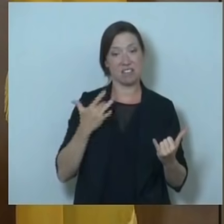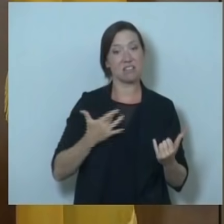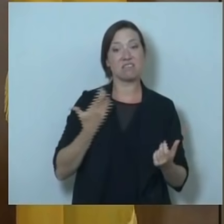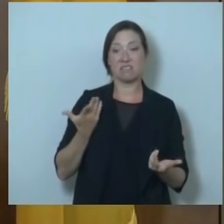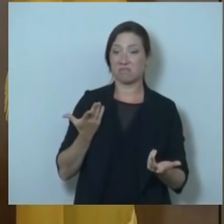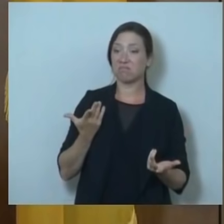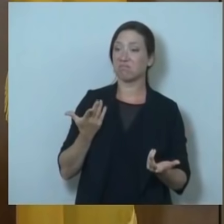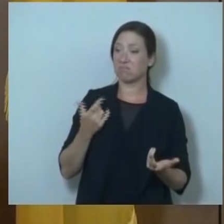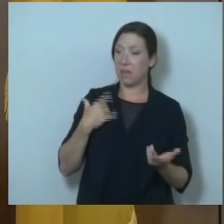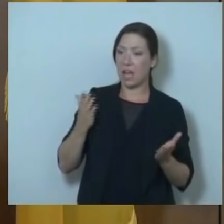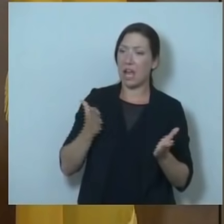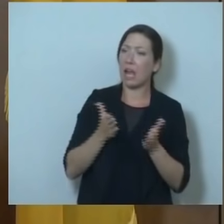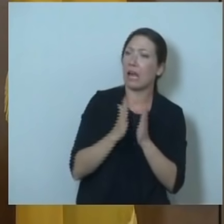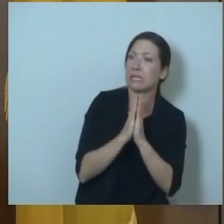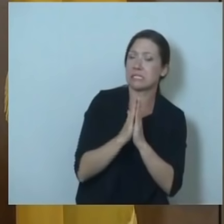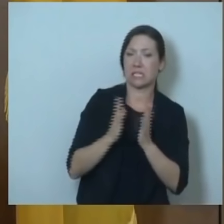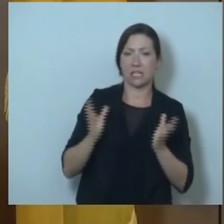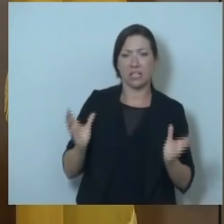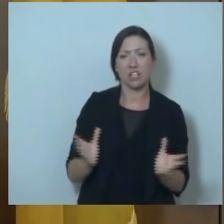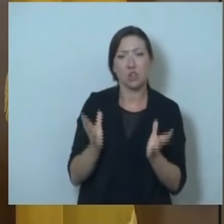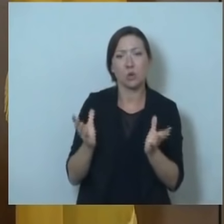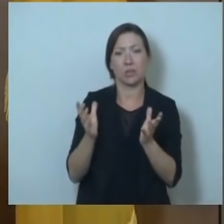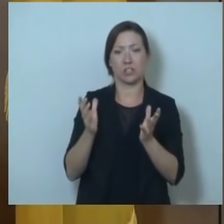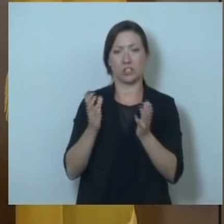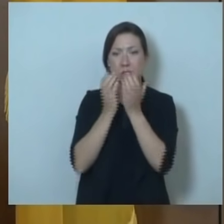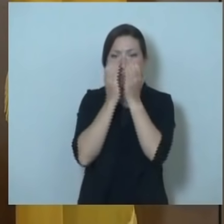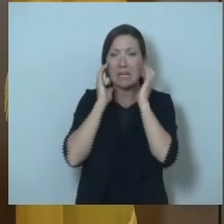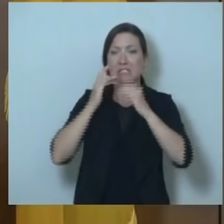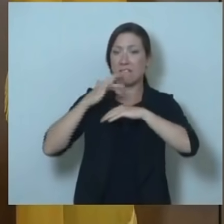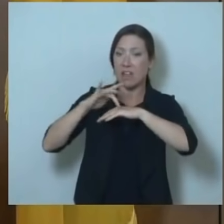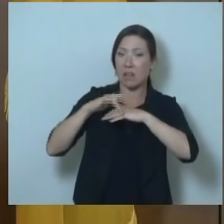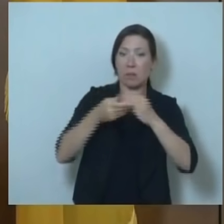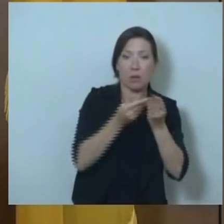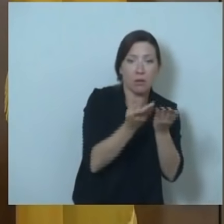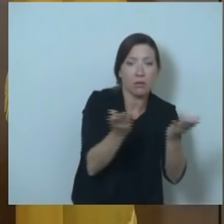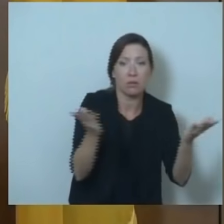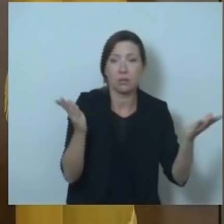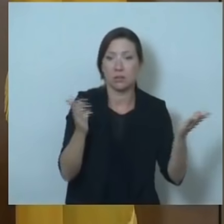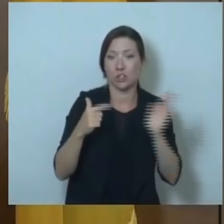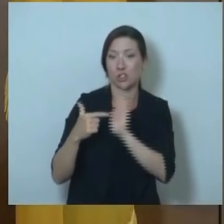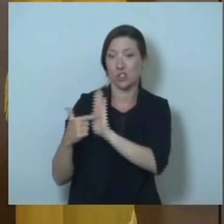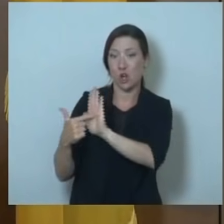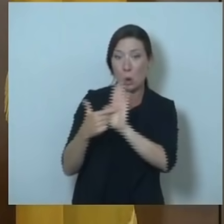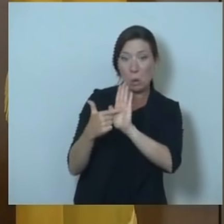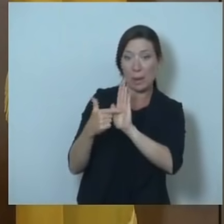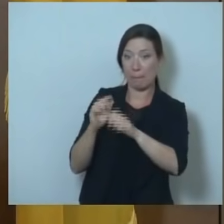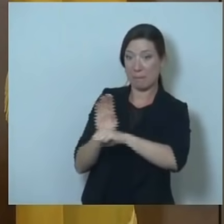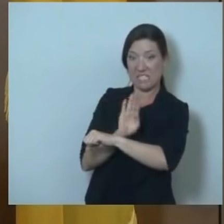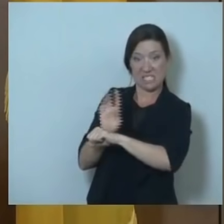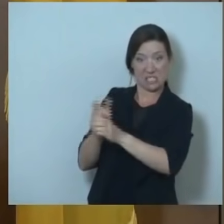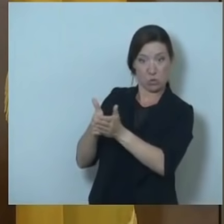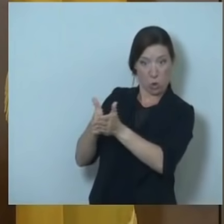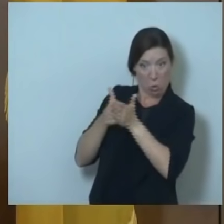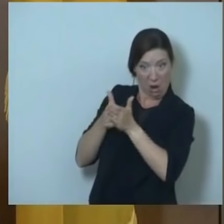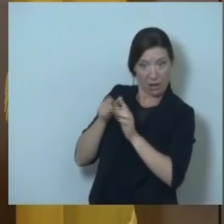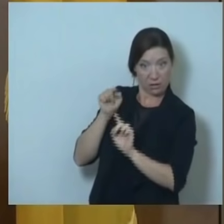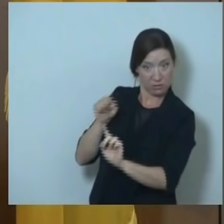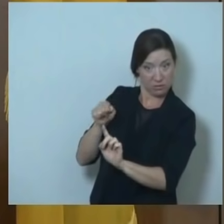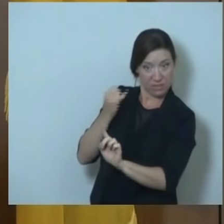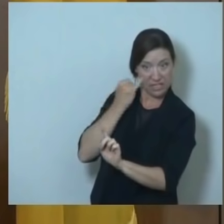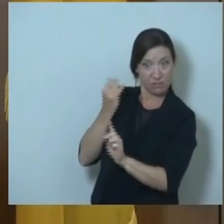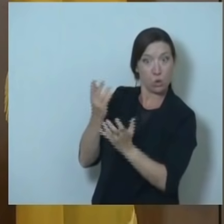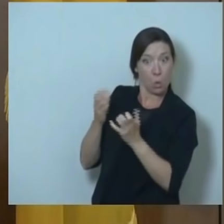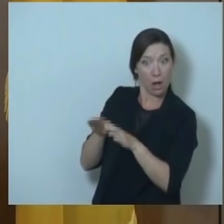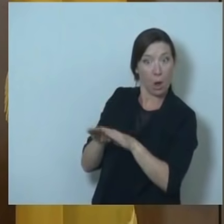making available, and showing that we're going to require businesses to do that, and if you want them to stay open, we have to stop the spread, you have to